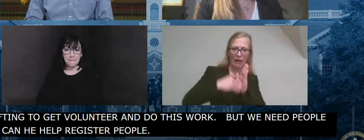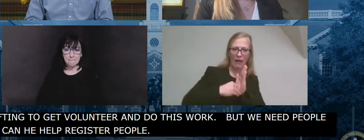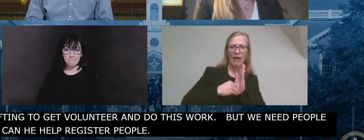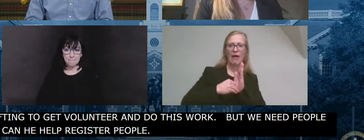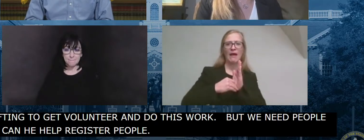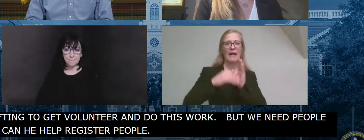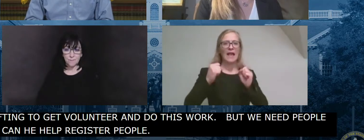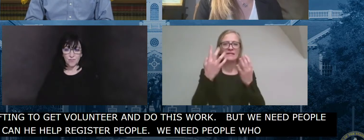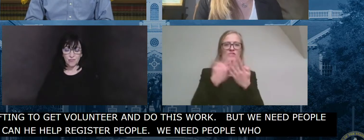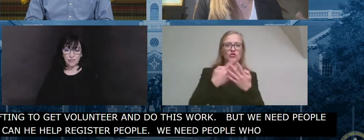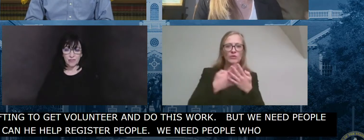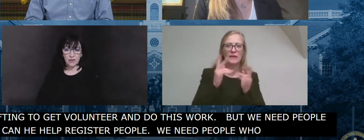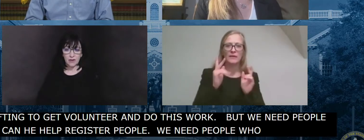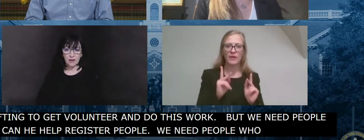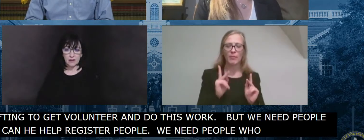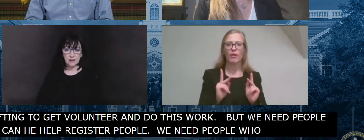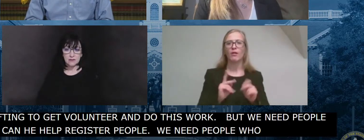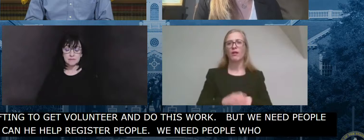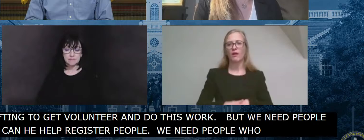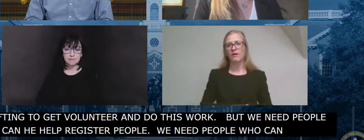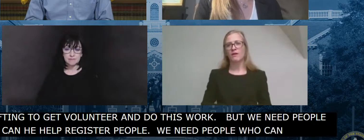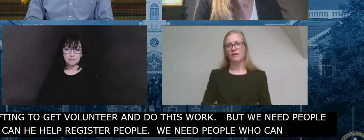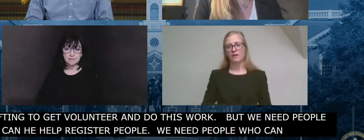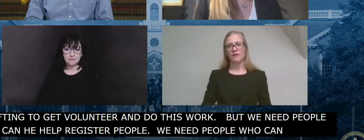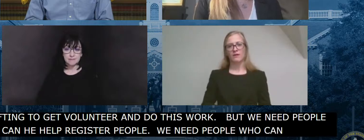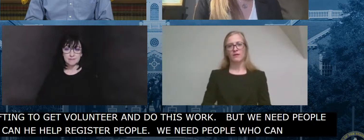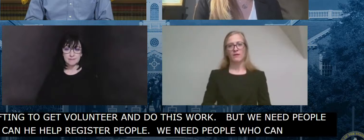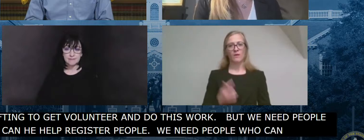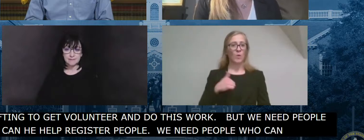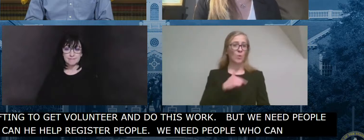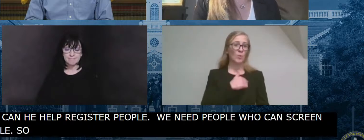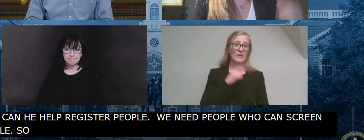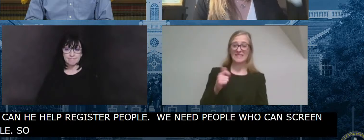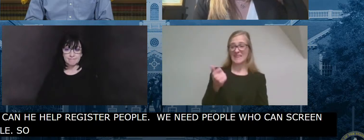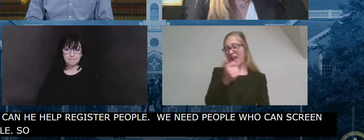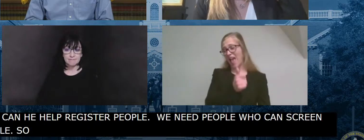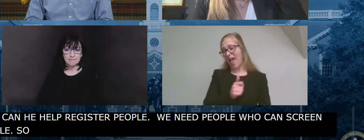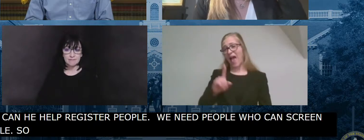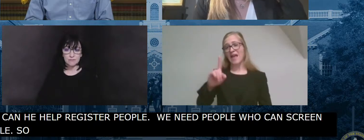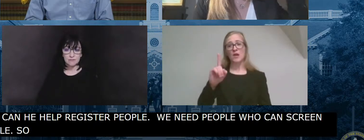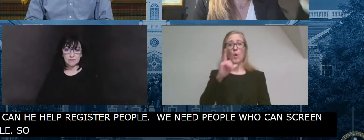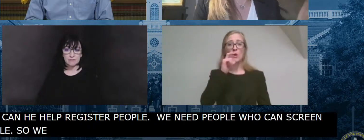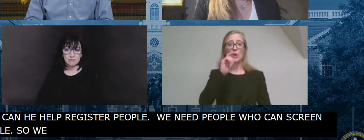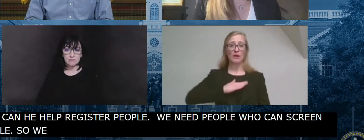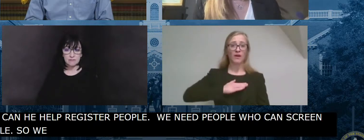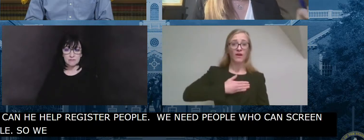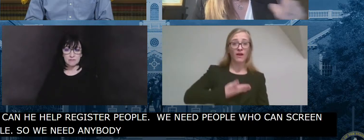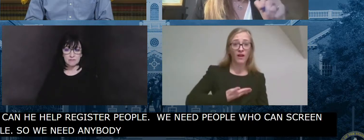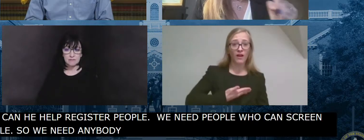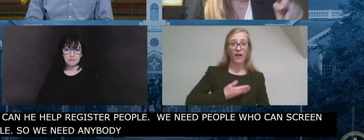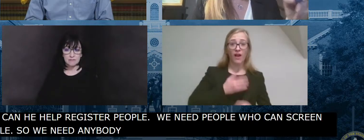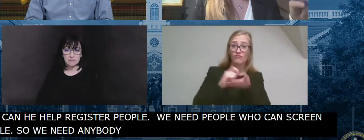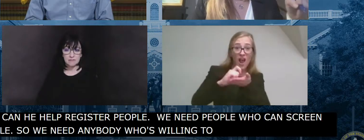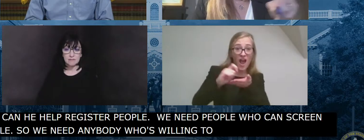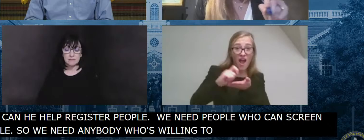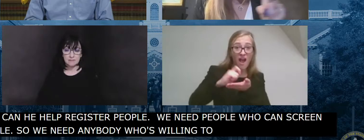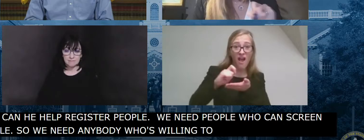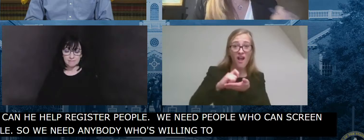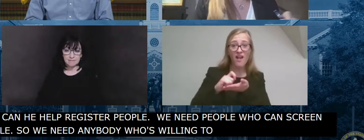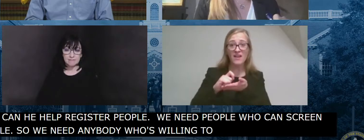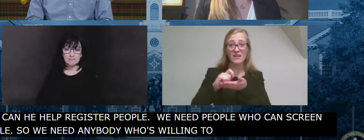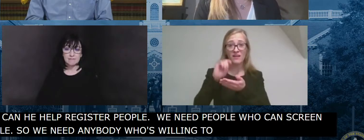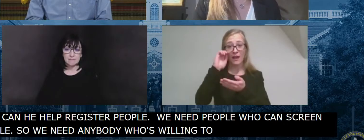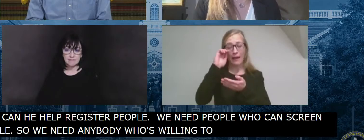screen people. So, we need anybody who's willing to, people scribe, they have to write down, the